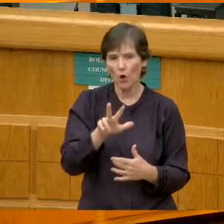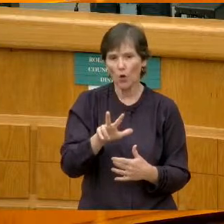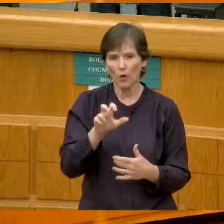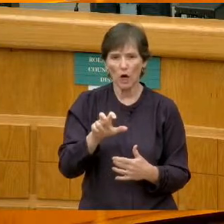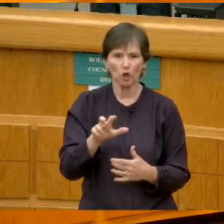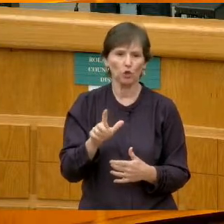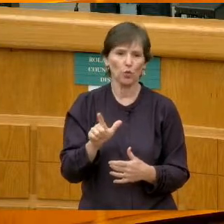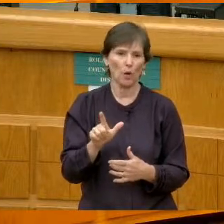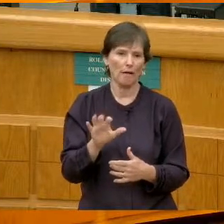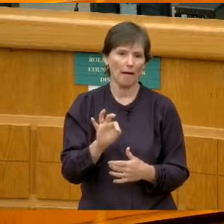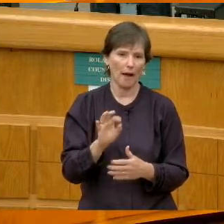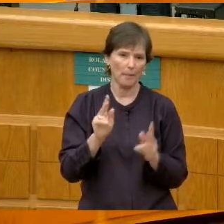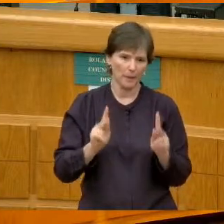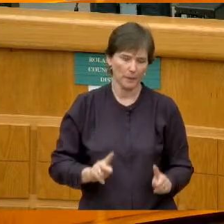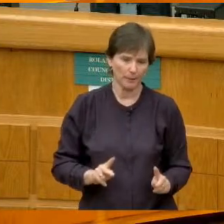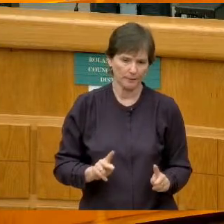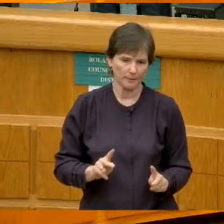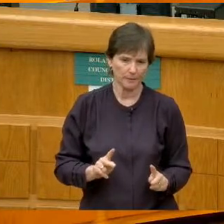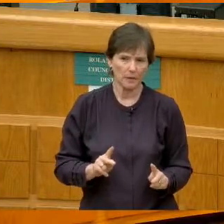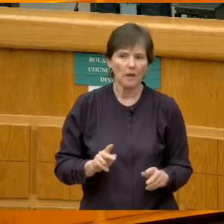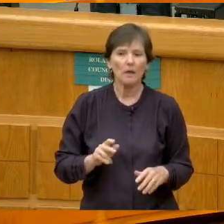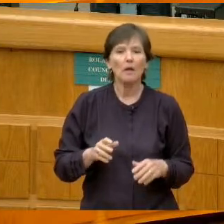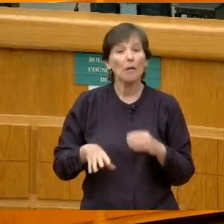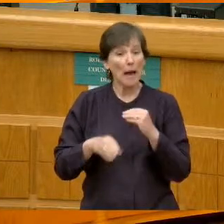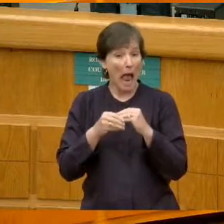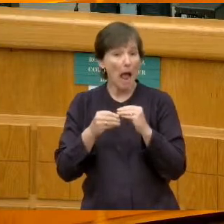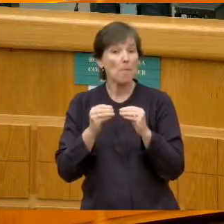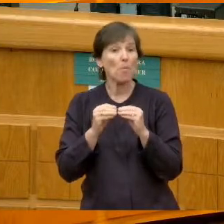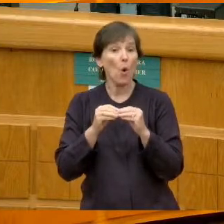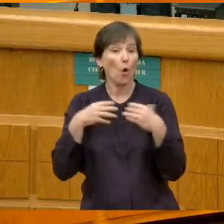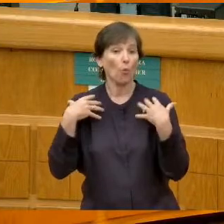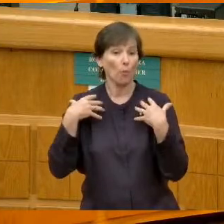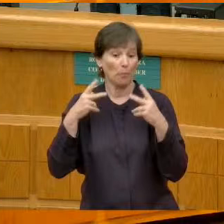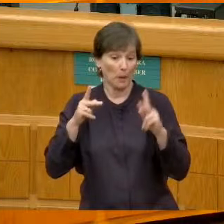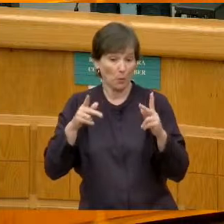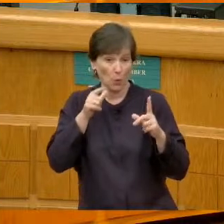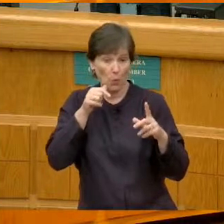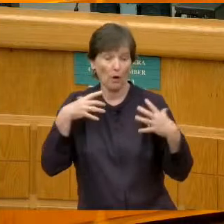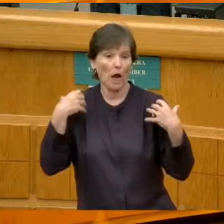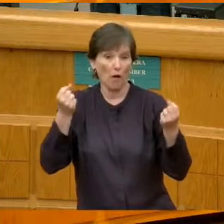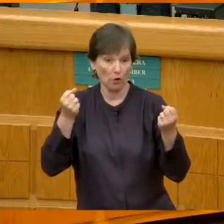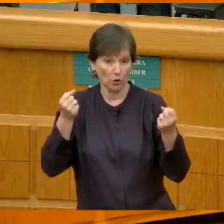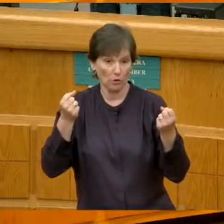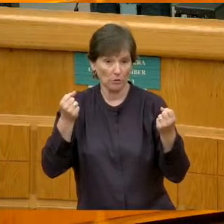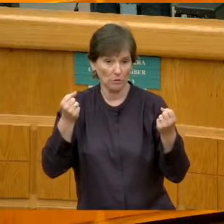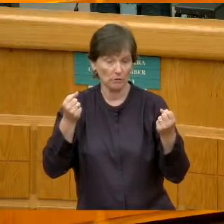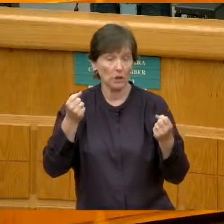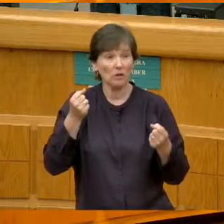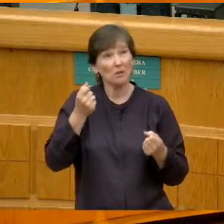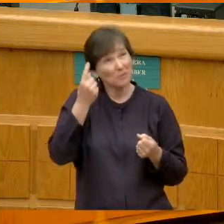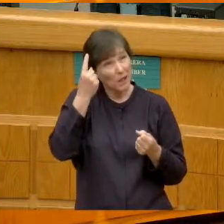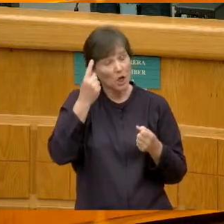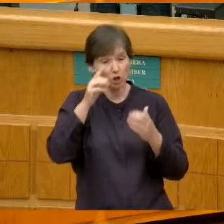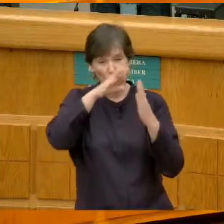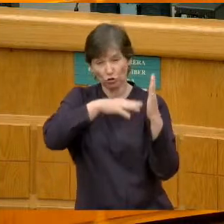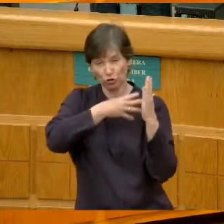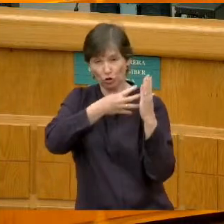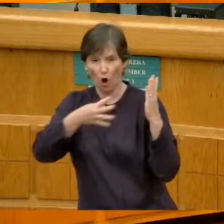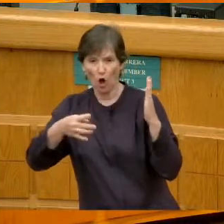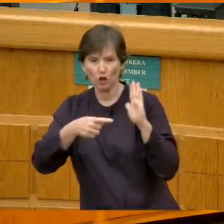There's been a few more recoveries since yesterday, and so this chart here shows us total number of